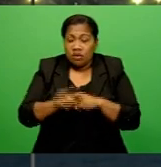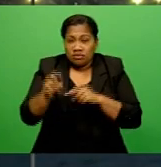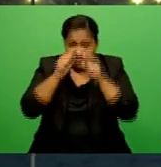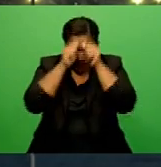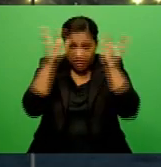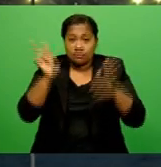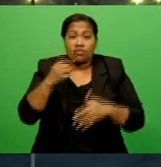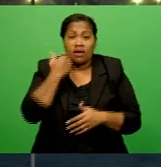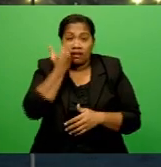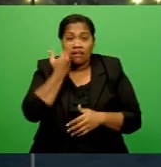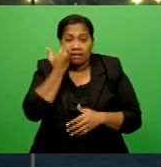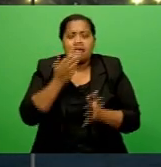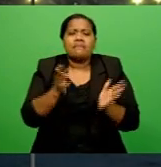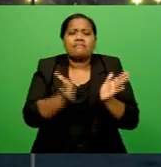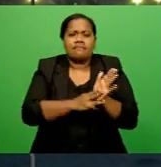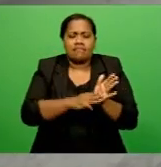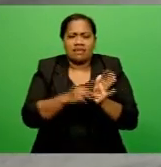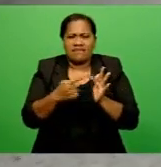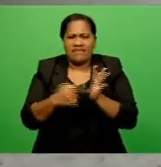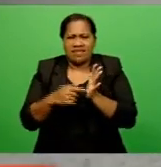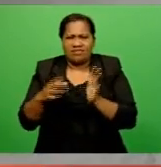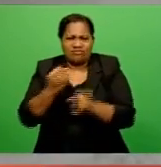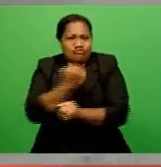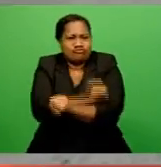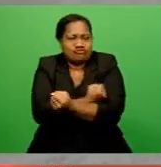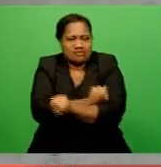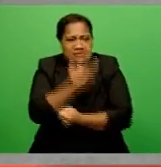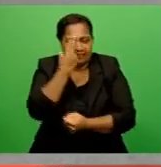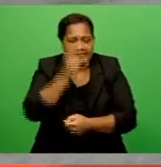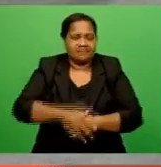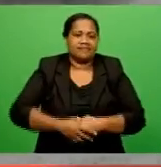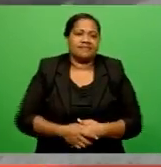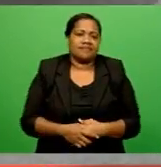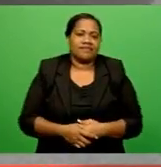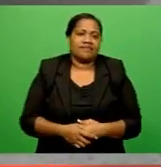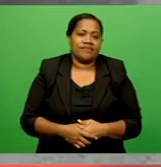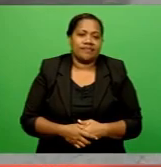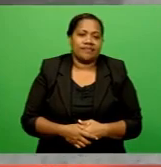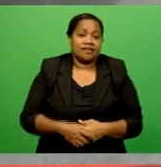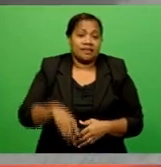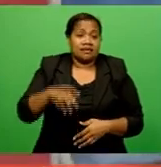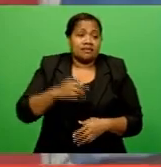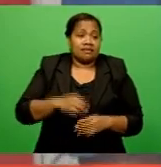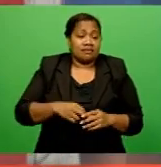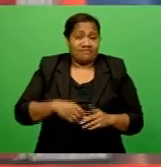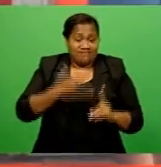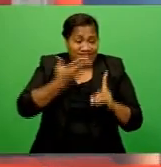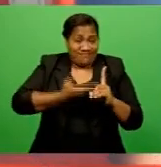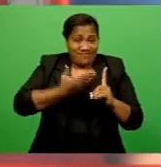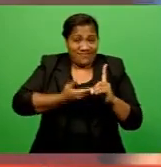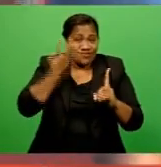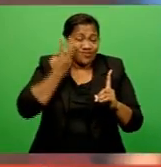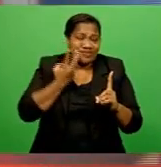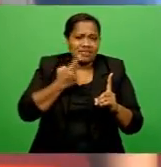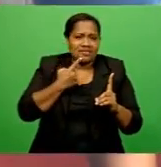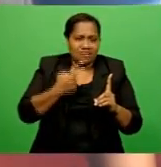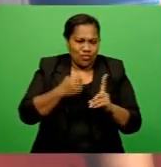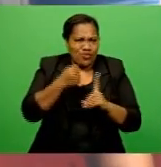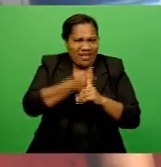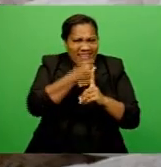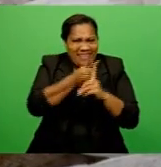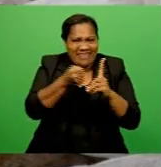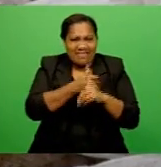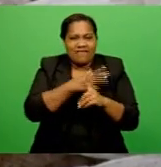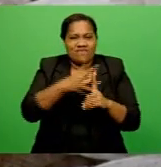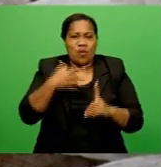methamphetamine. Kritika Kumar reports. The activist says at times high-end clients are the ones who introduce hard drugs to